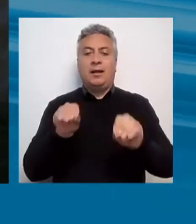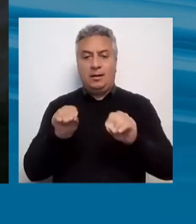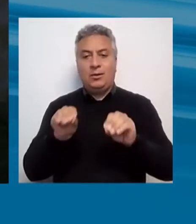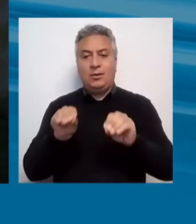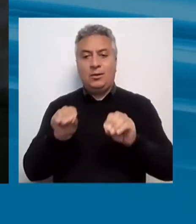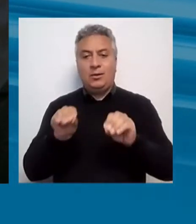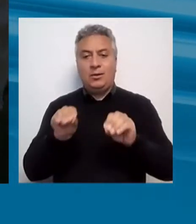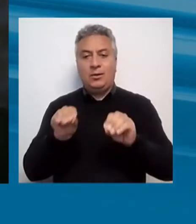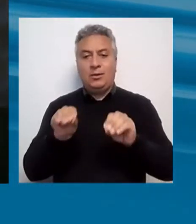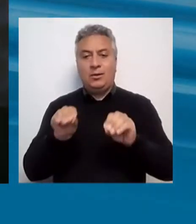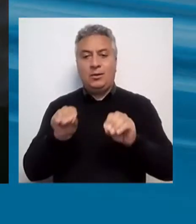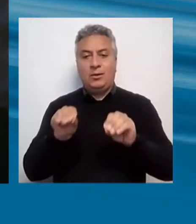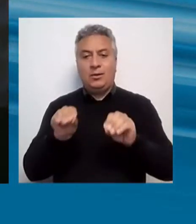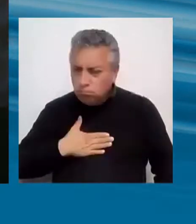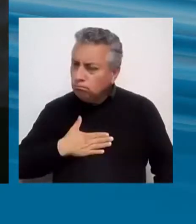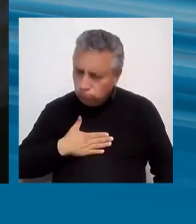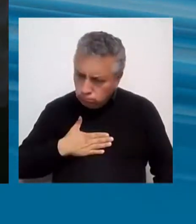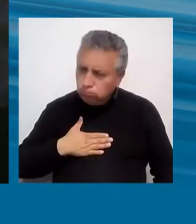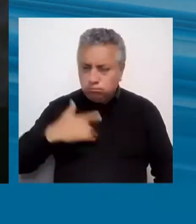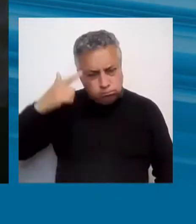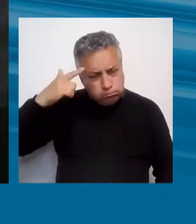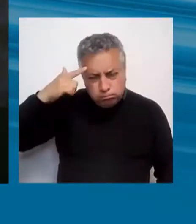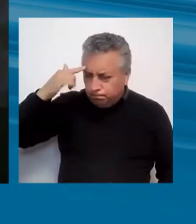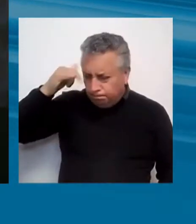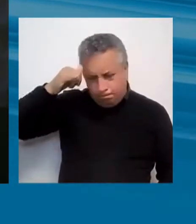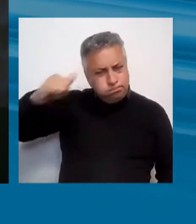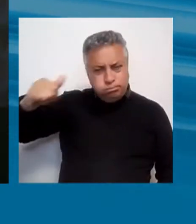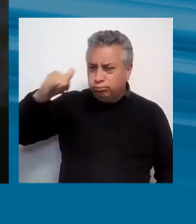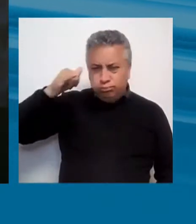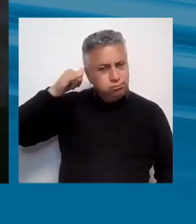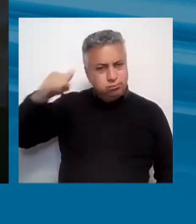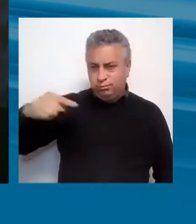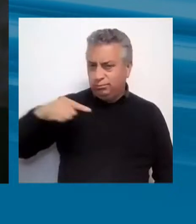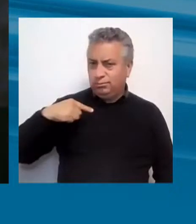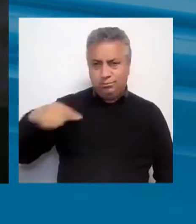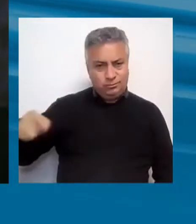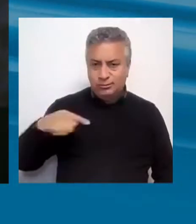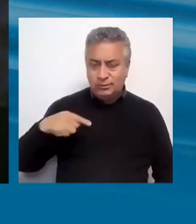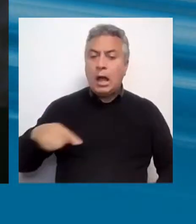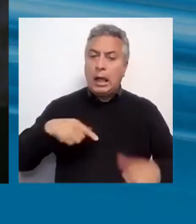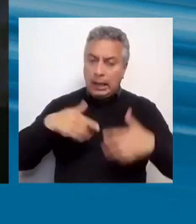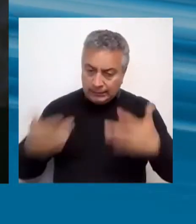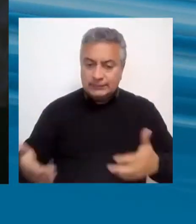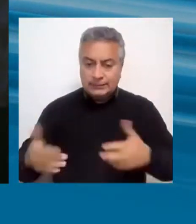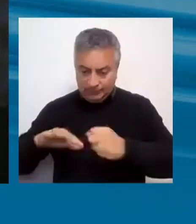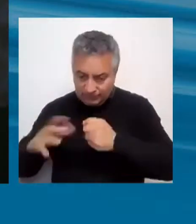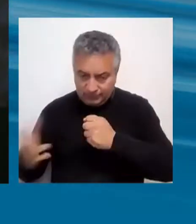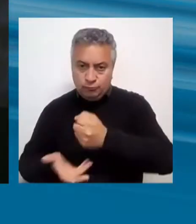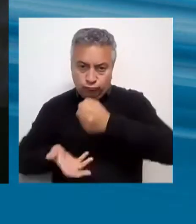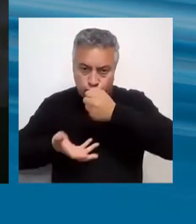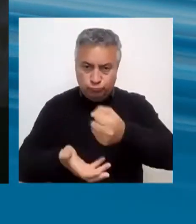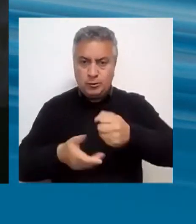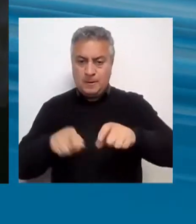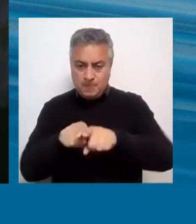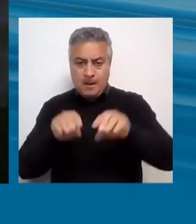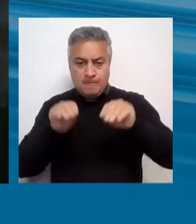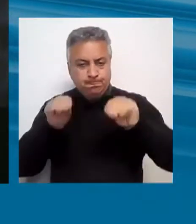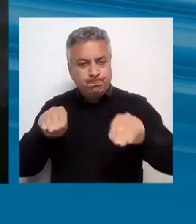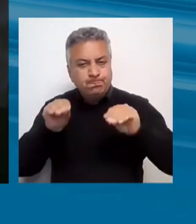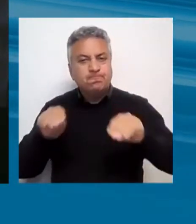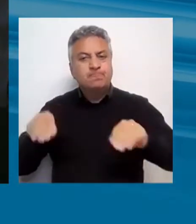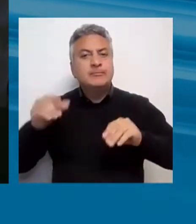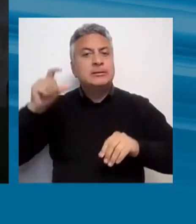education. That I fully agree with that, and therefore it's important to invest in the quality of